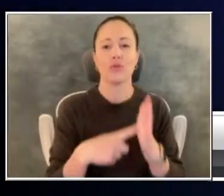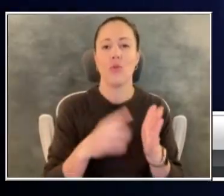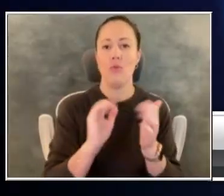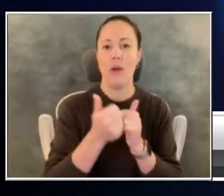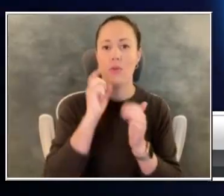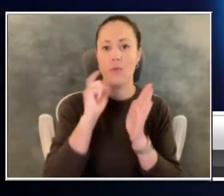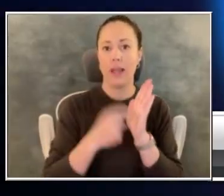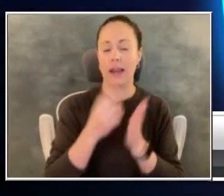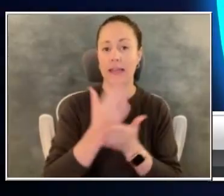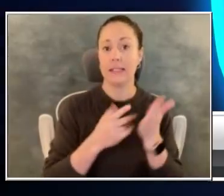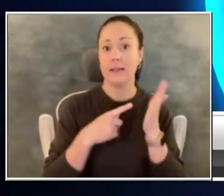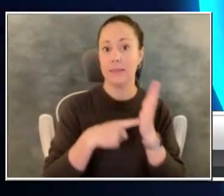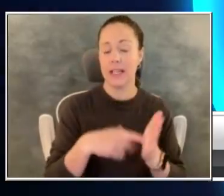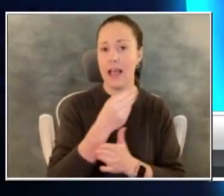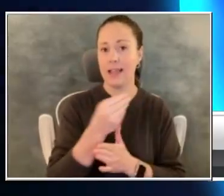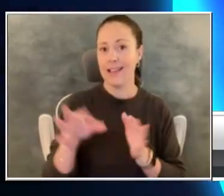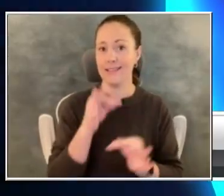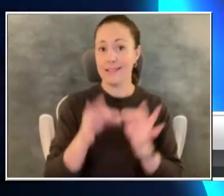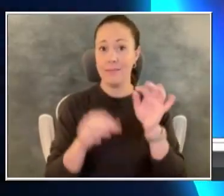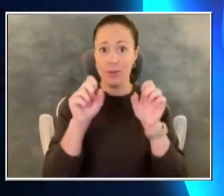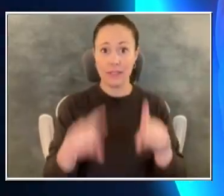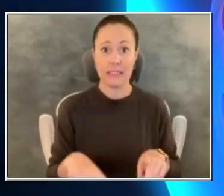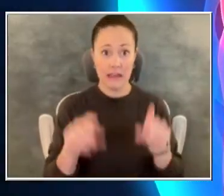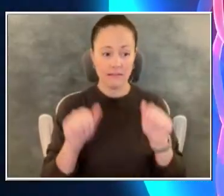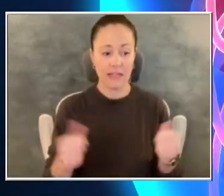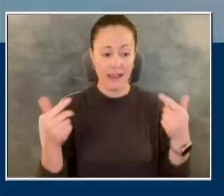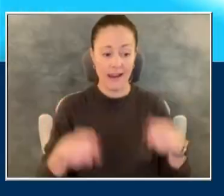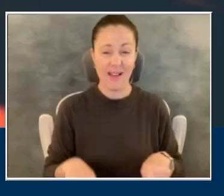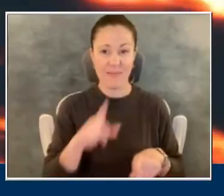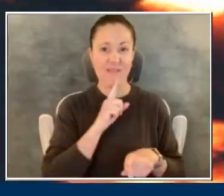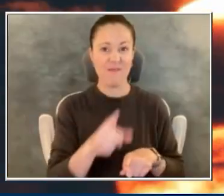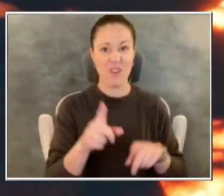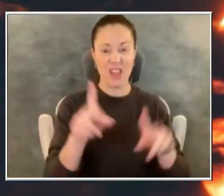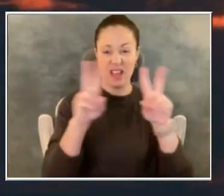simple test you can get to assess your heart health.